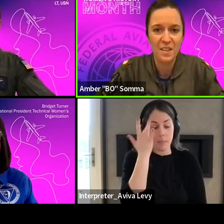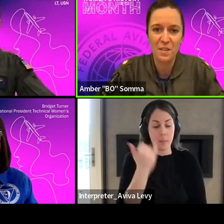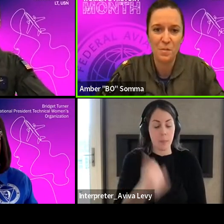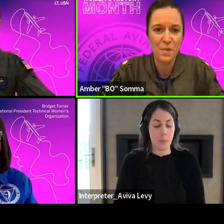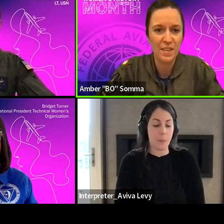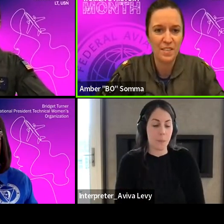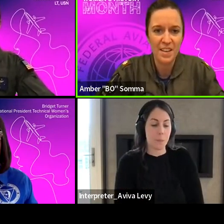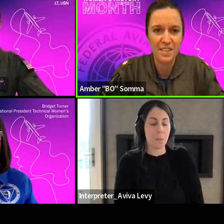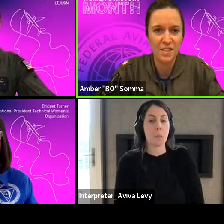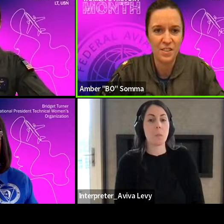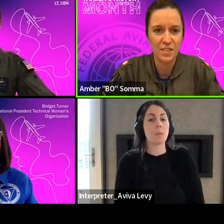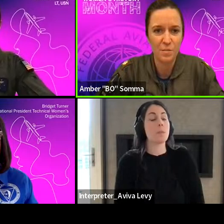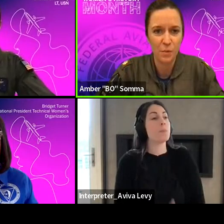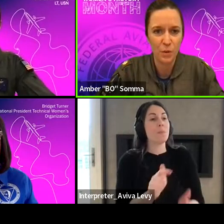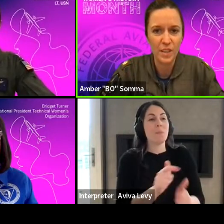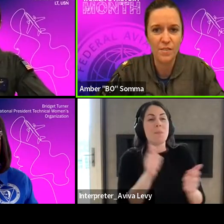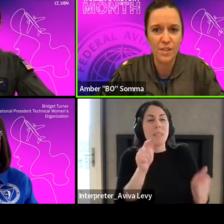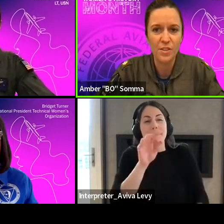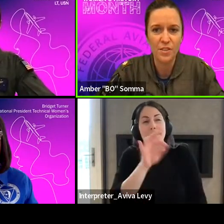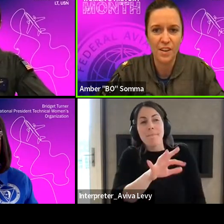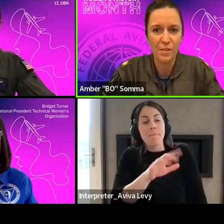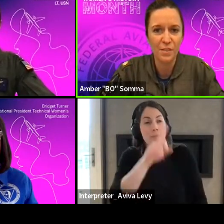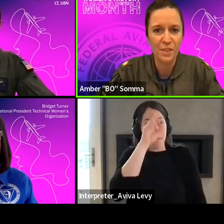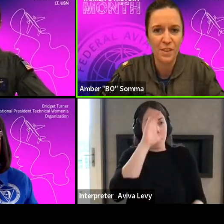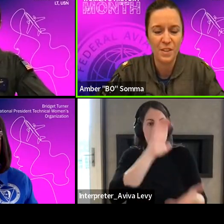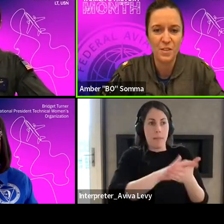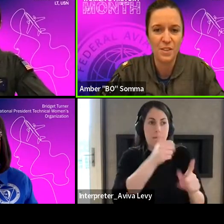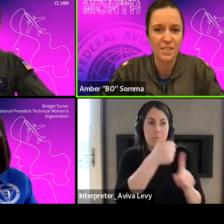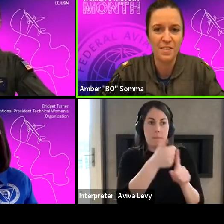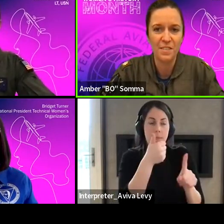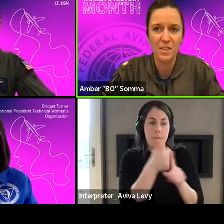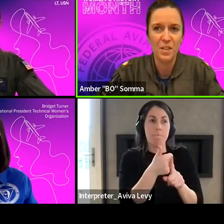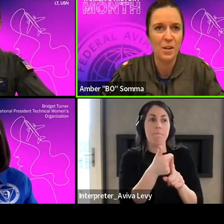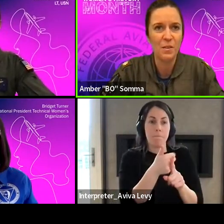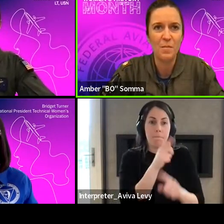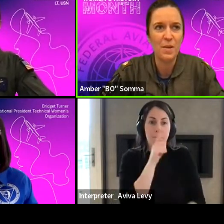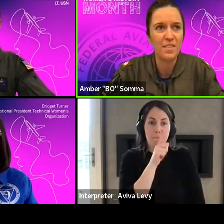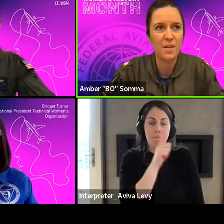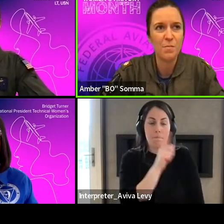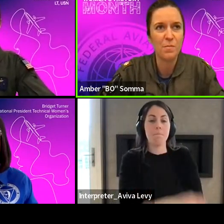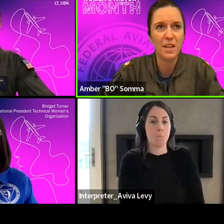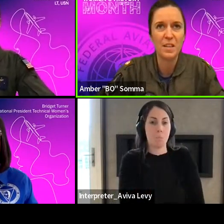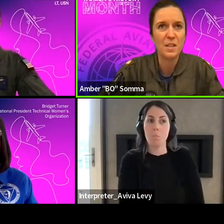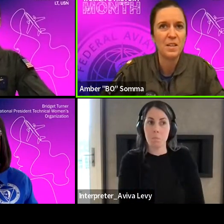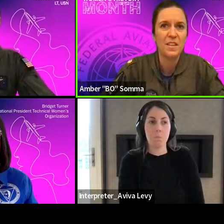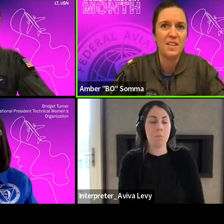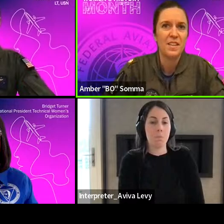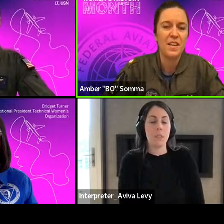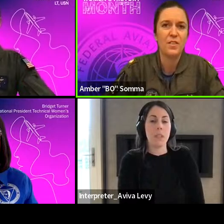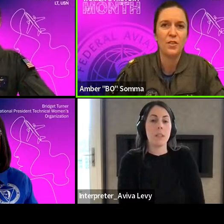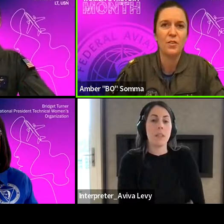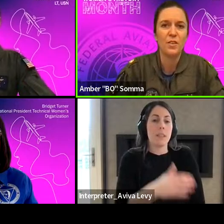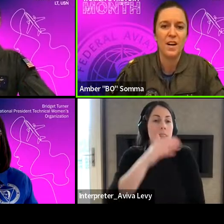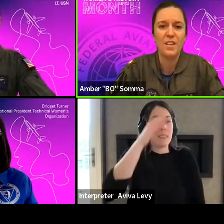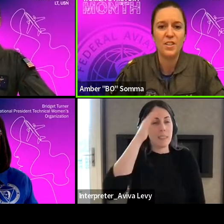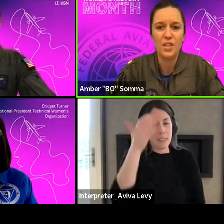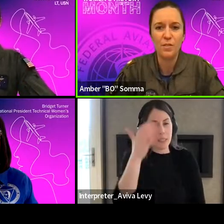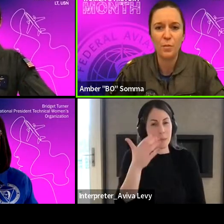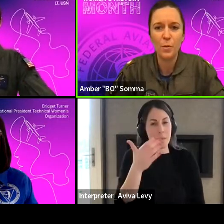Really, I think the biggest thing is just believe in yourself. You can, you know, it may seem like things